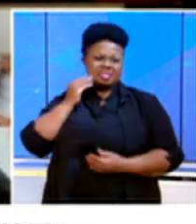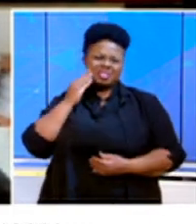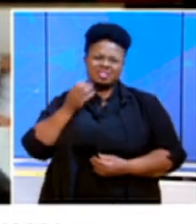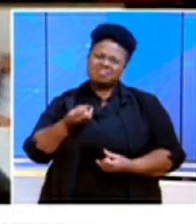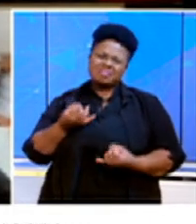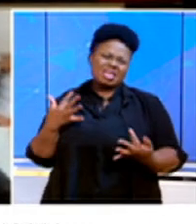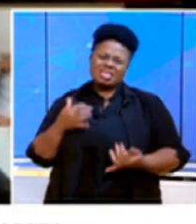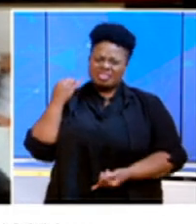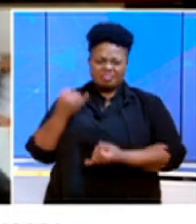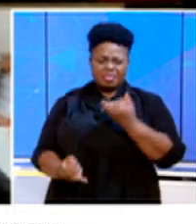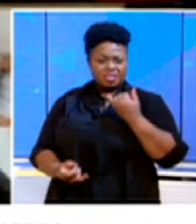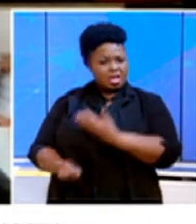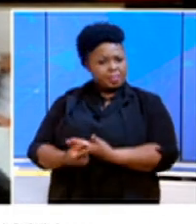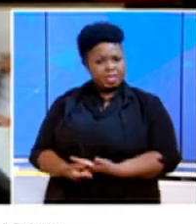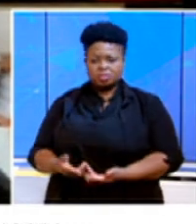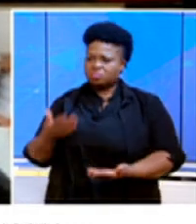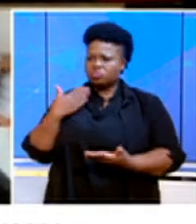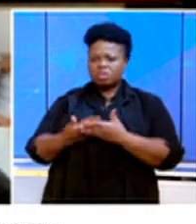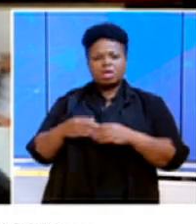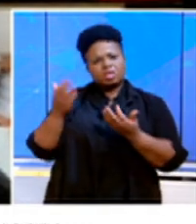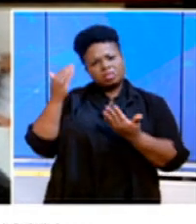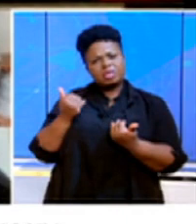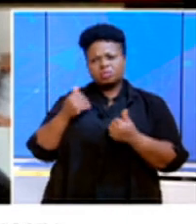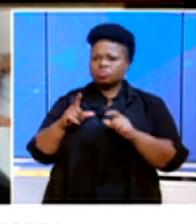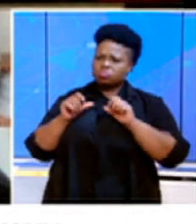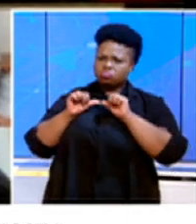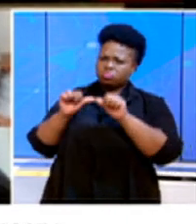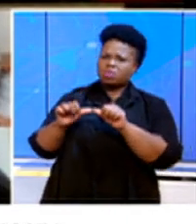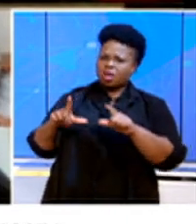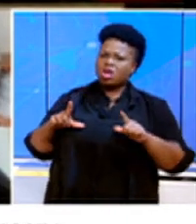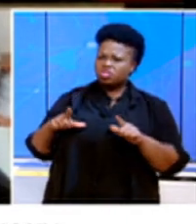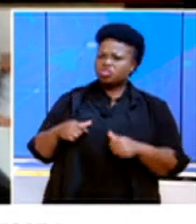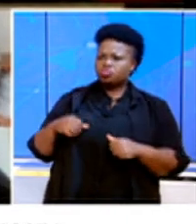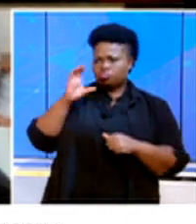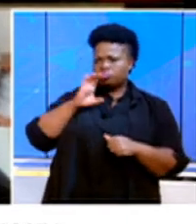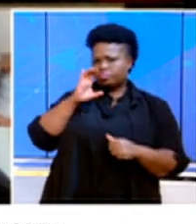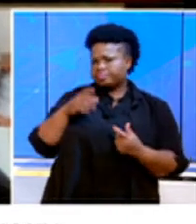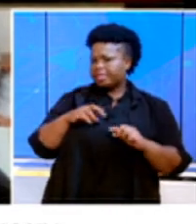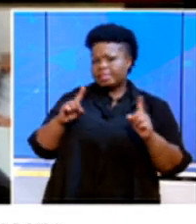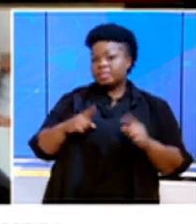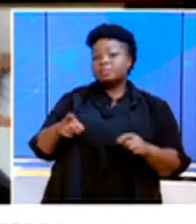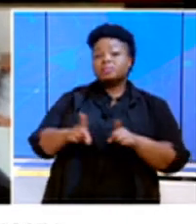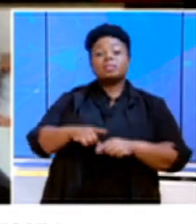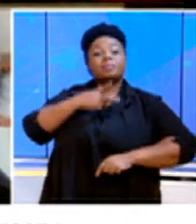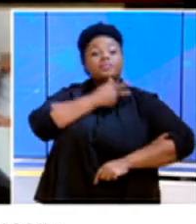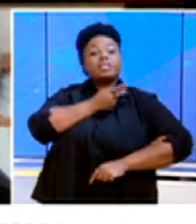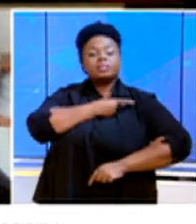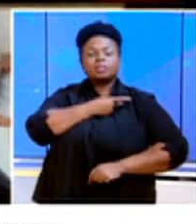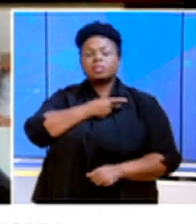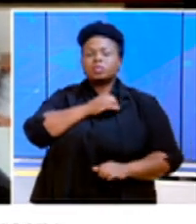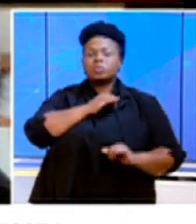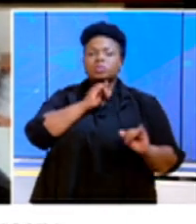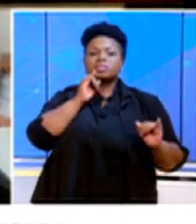of the mistakes that have been made could have been foreseen, and they haven't. So the vaccine strategy being really